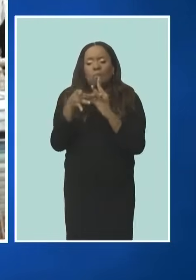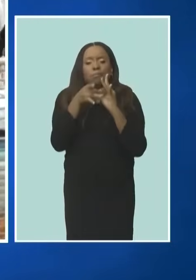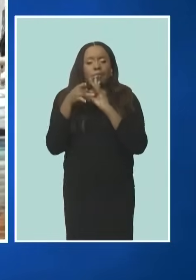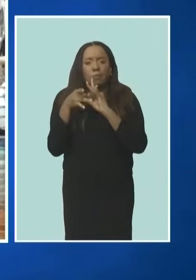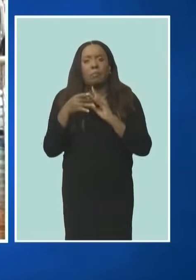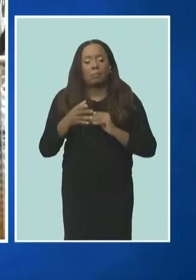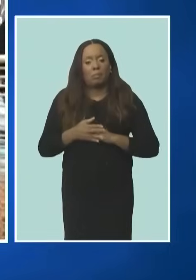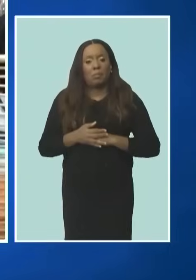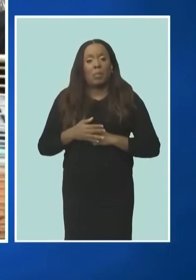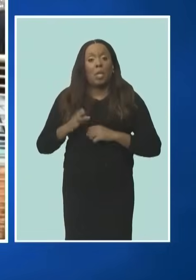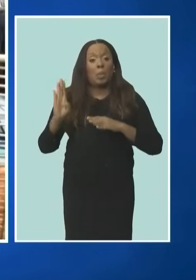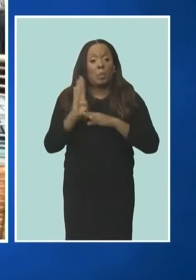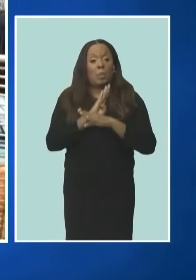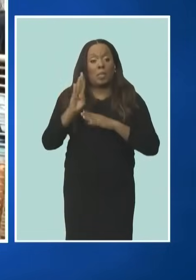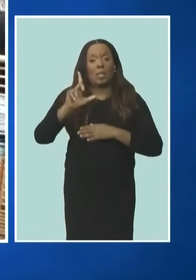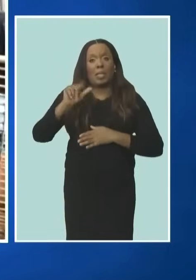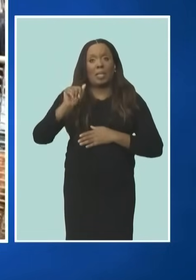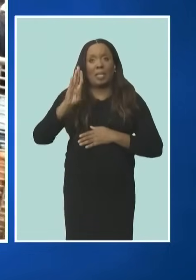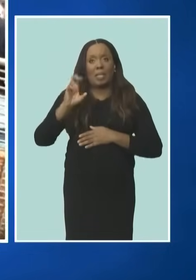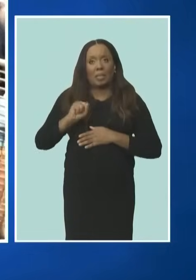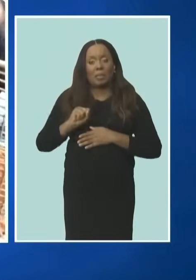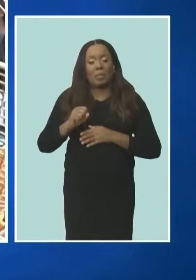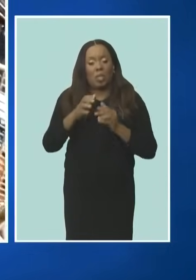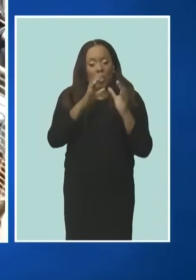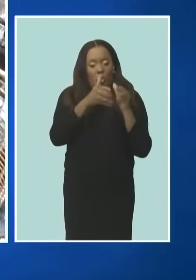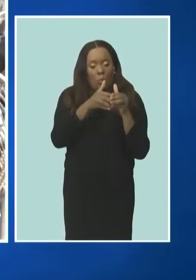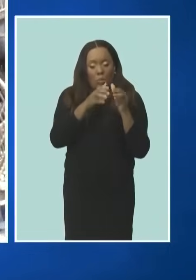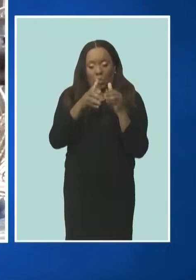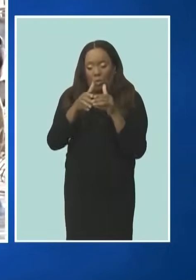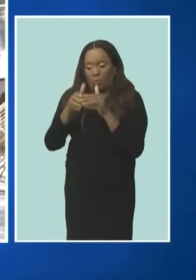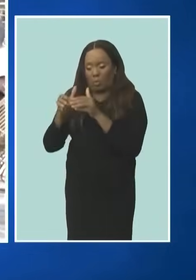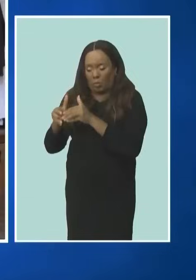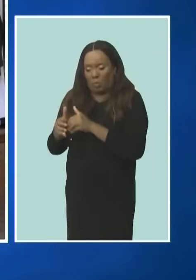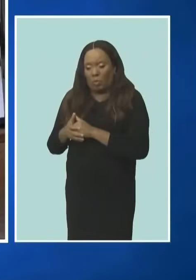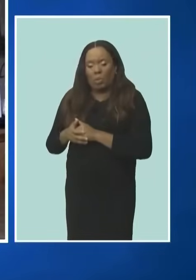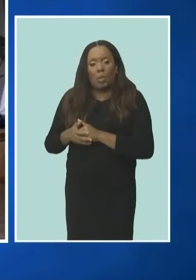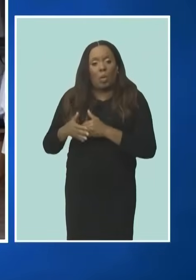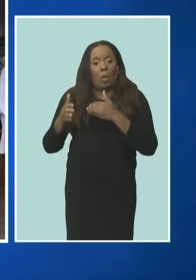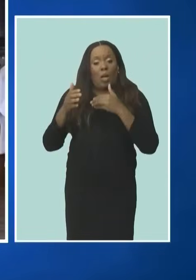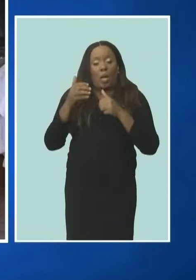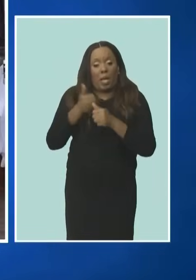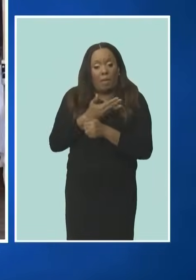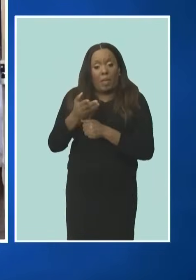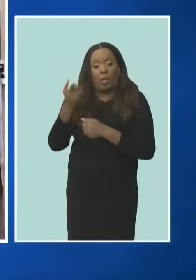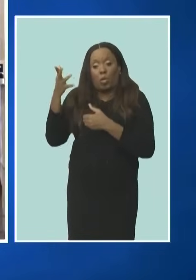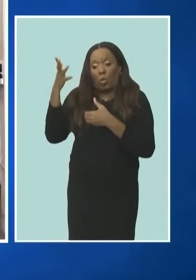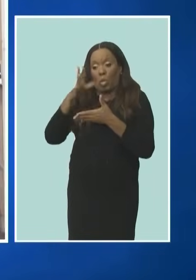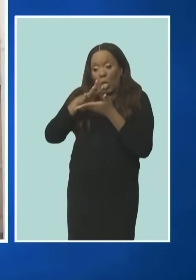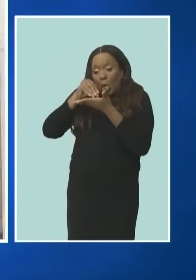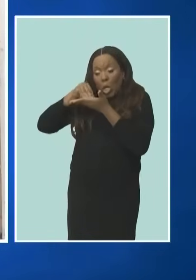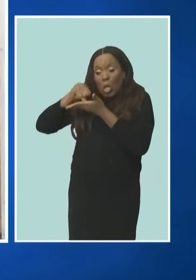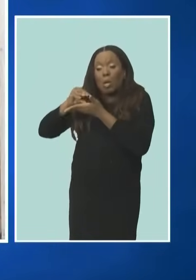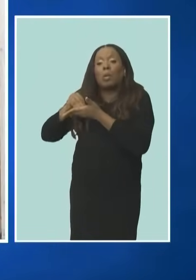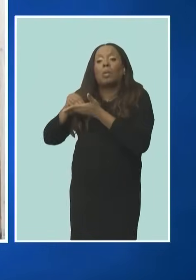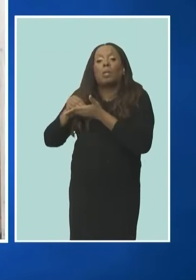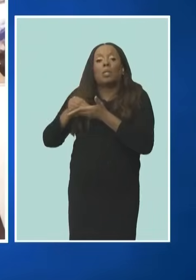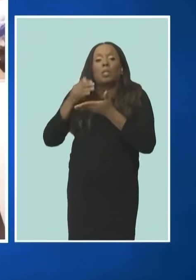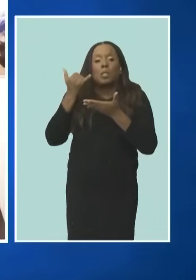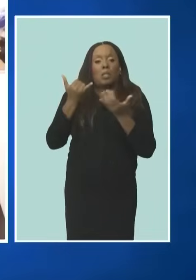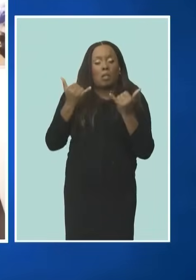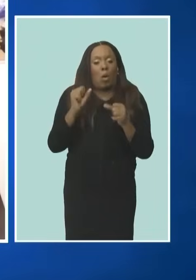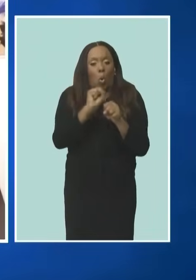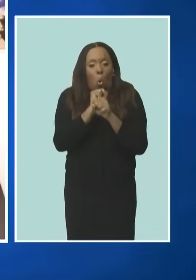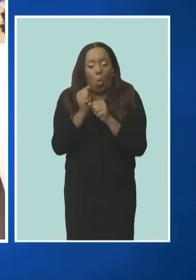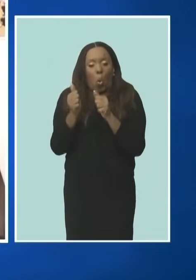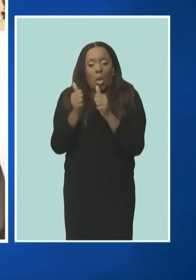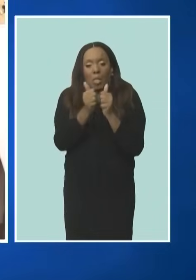groups. This is really rubber hits the road. So all that you would have learned previously is this is now the time where you're going to put it into practice.